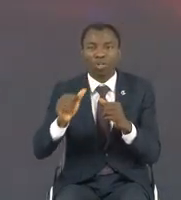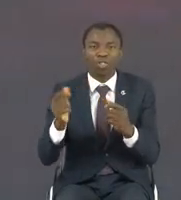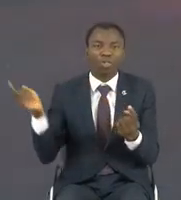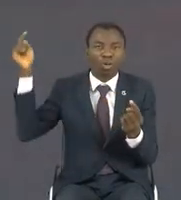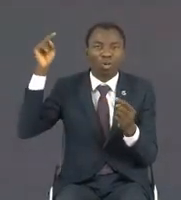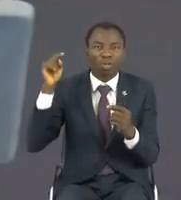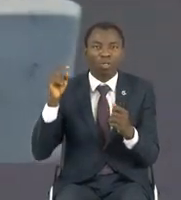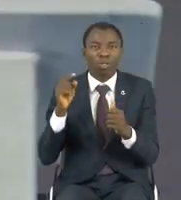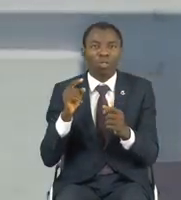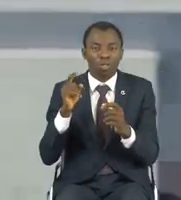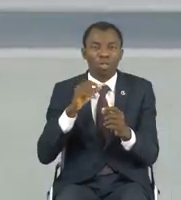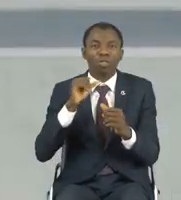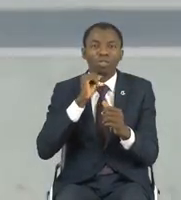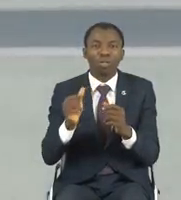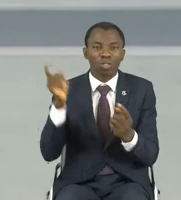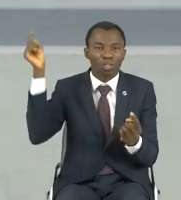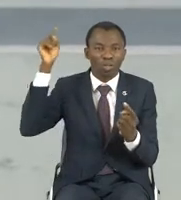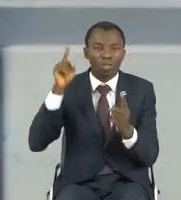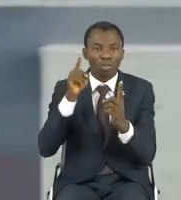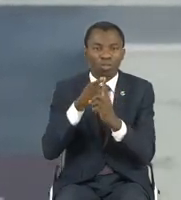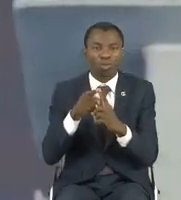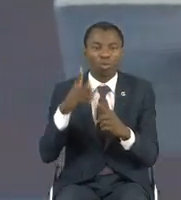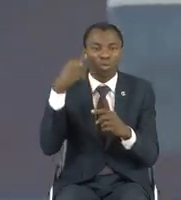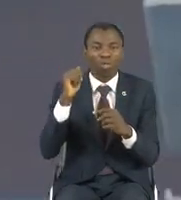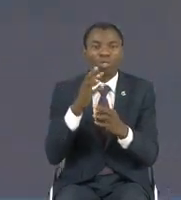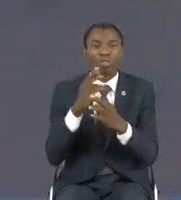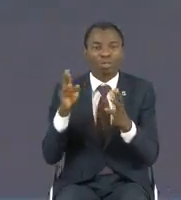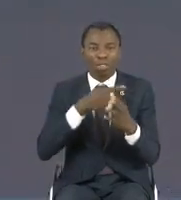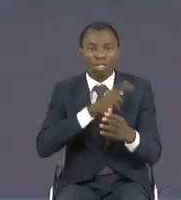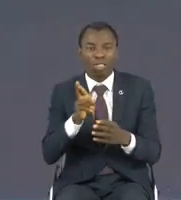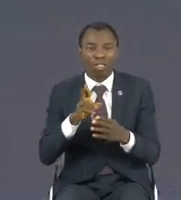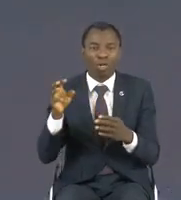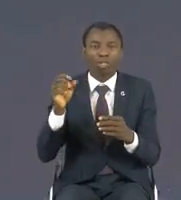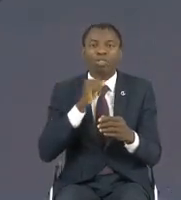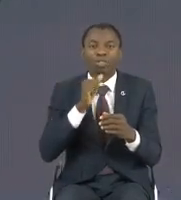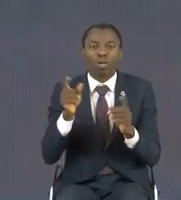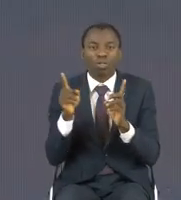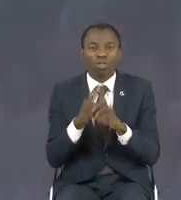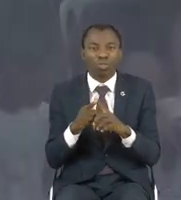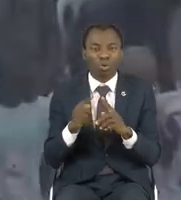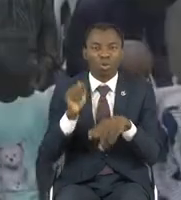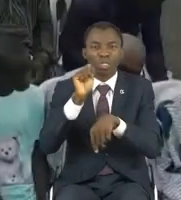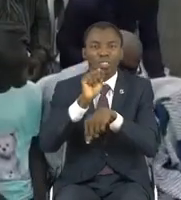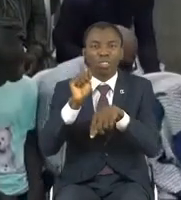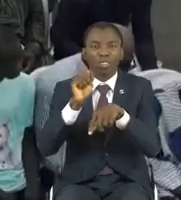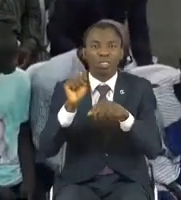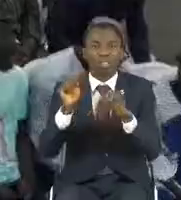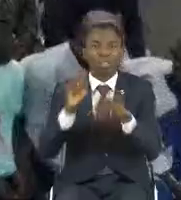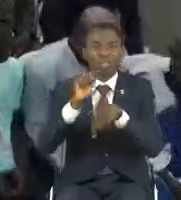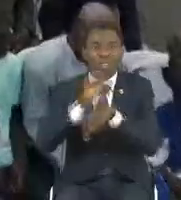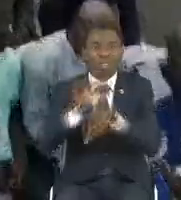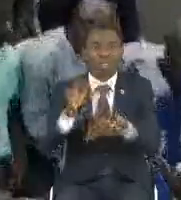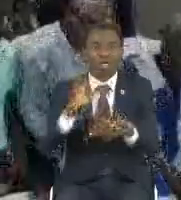tradition, not unto religion, not unto tribal ideas. He called the